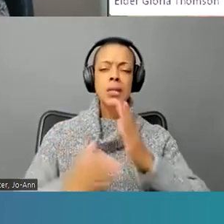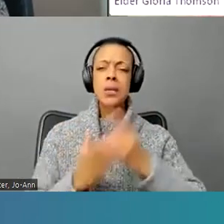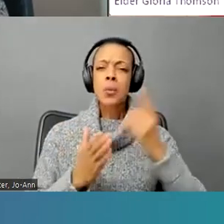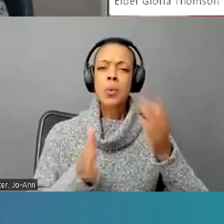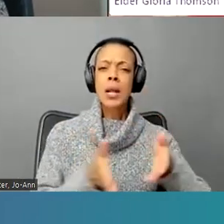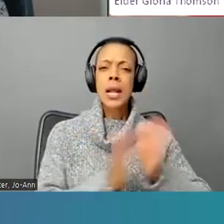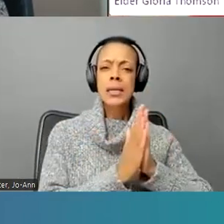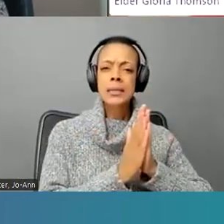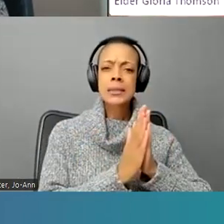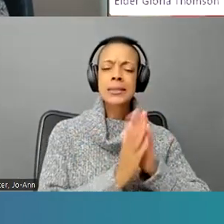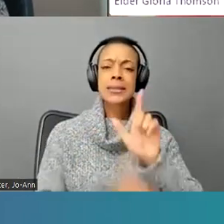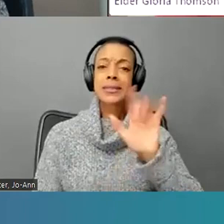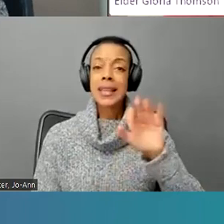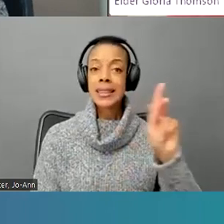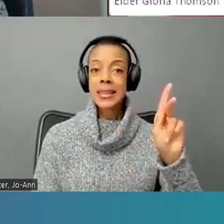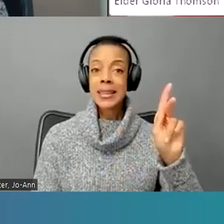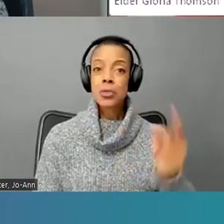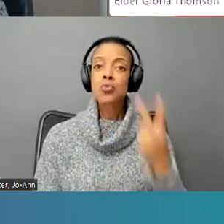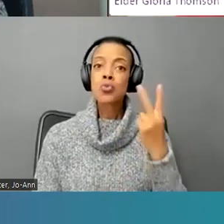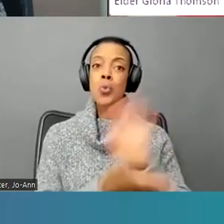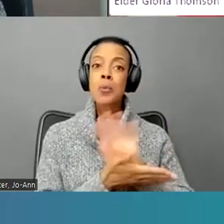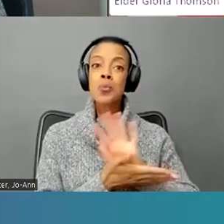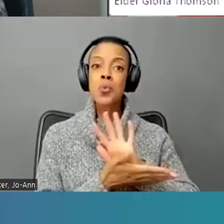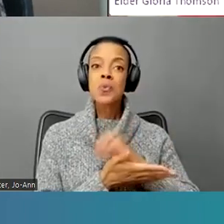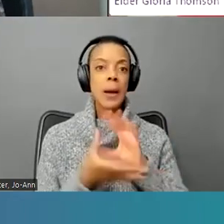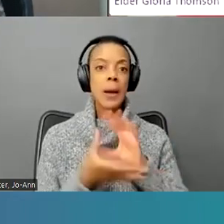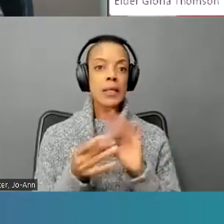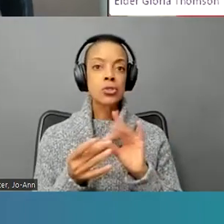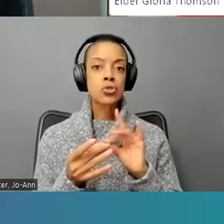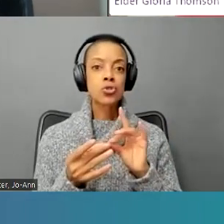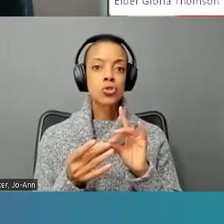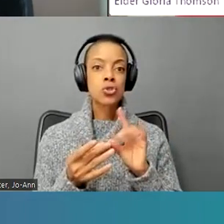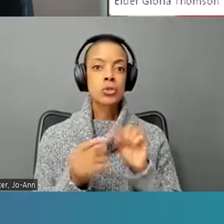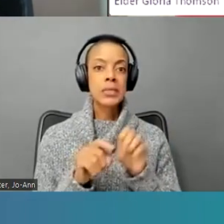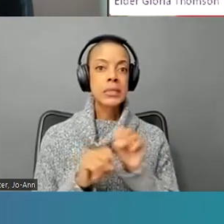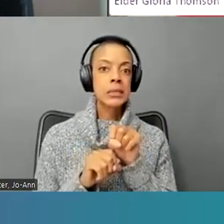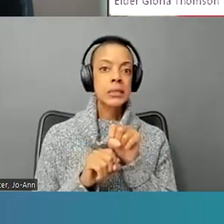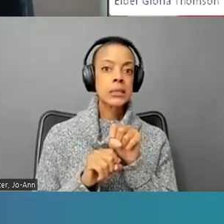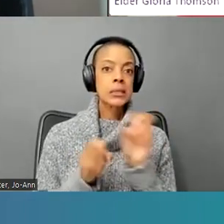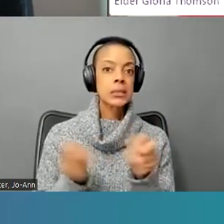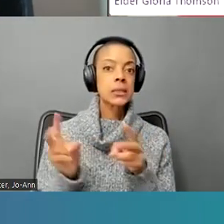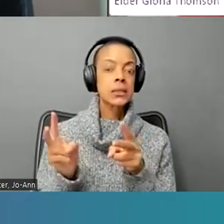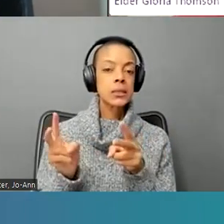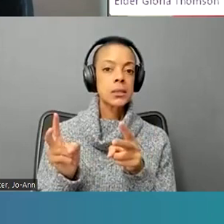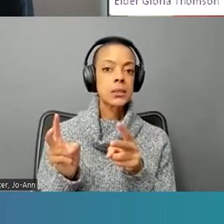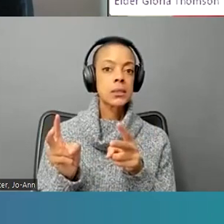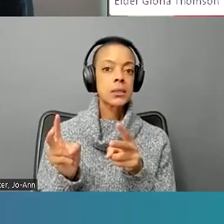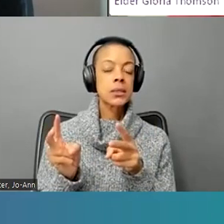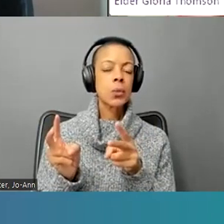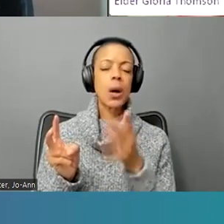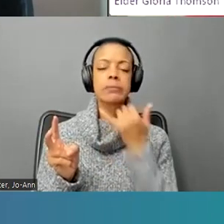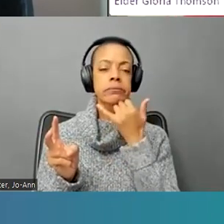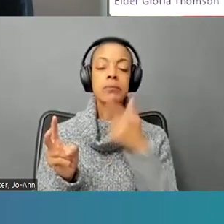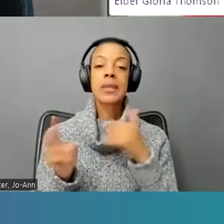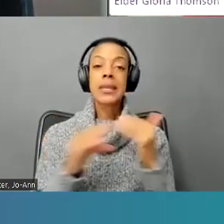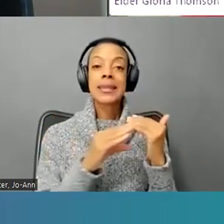the links for the two movies that I mentioned, and I've sent I've sent an email to